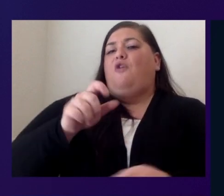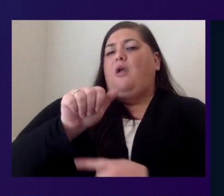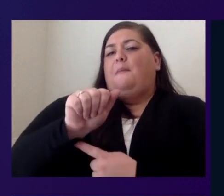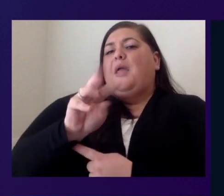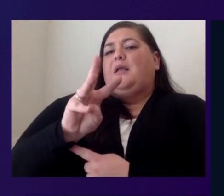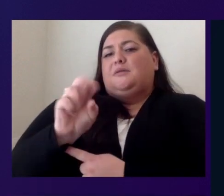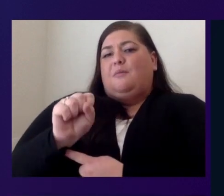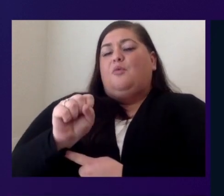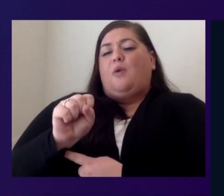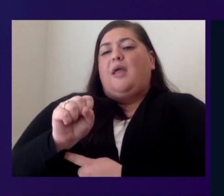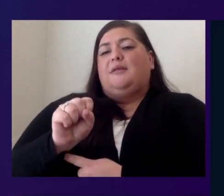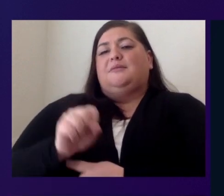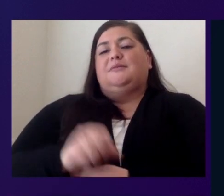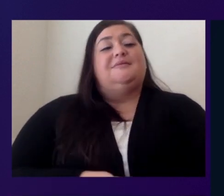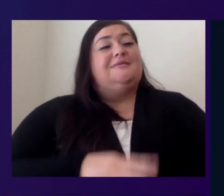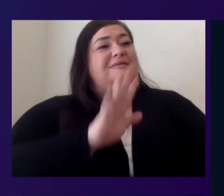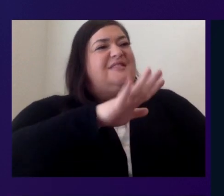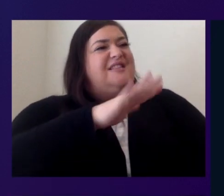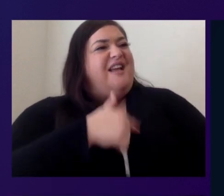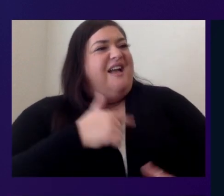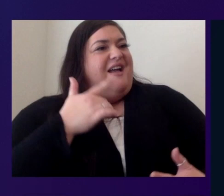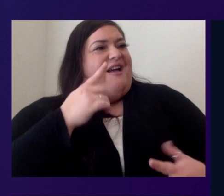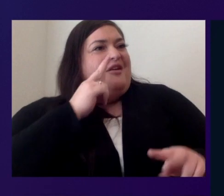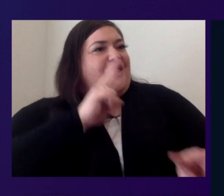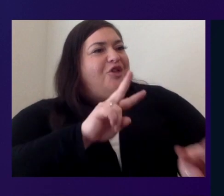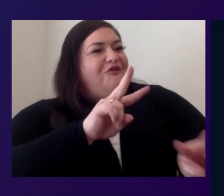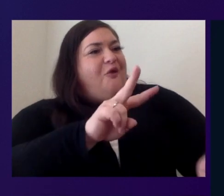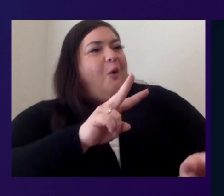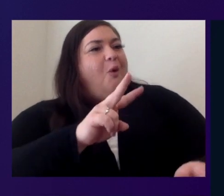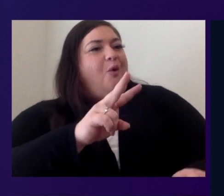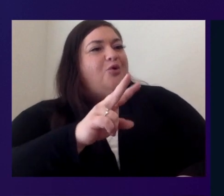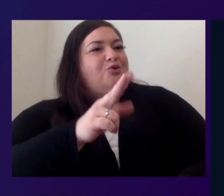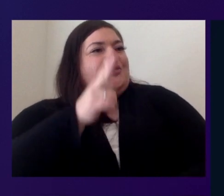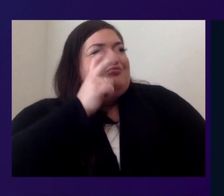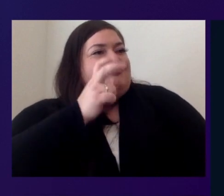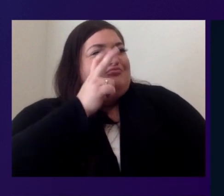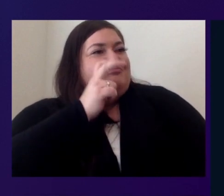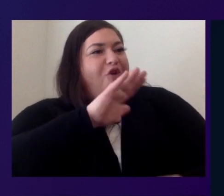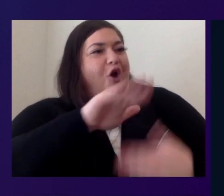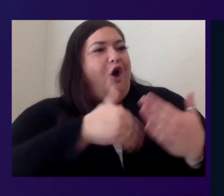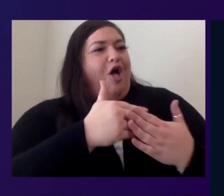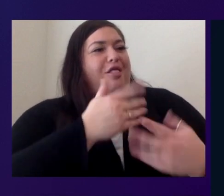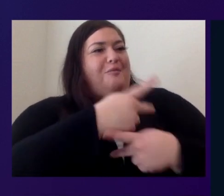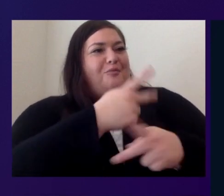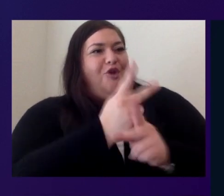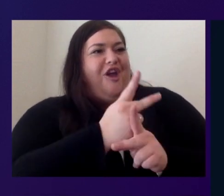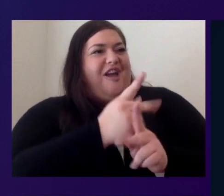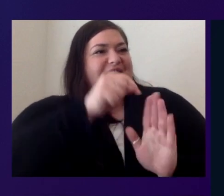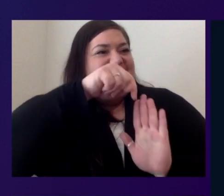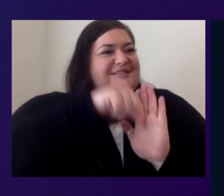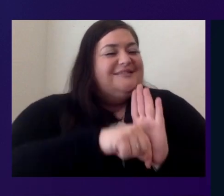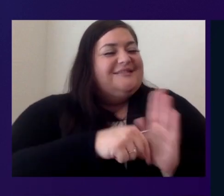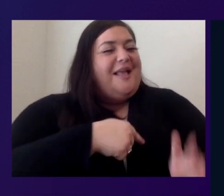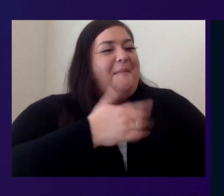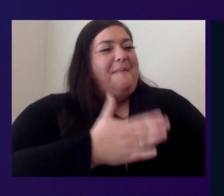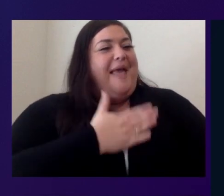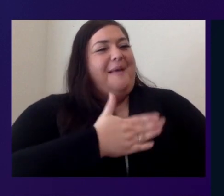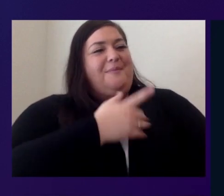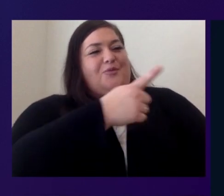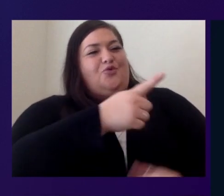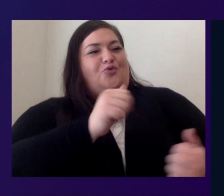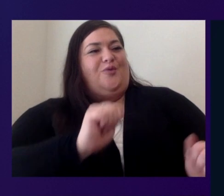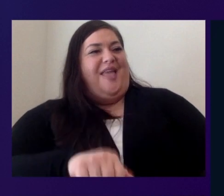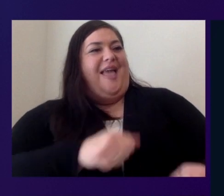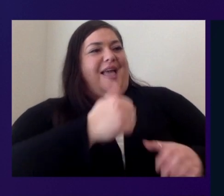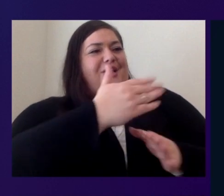hear throughout the rest of the day. We're going to hear about each one of these products. Yes, definitely. So, Ariel, I'm glad you're here to kind of set the stage and